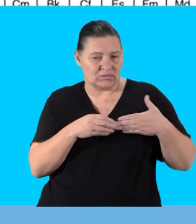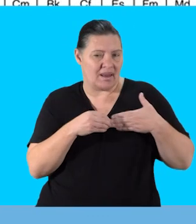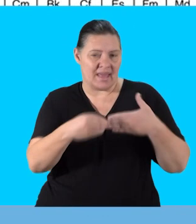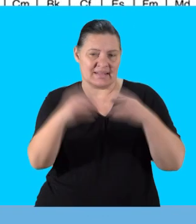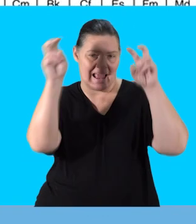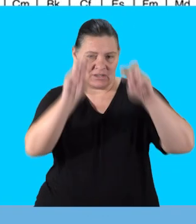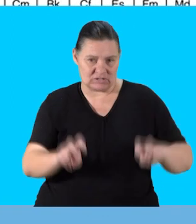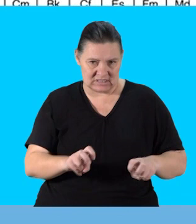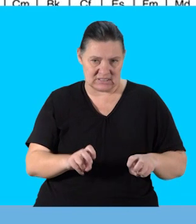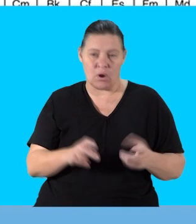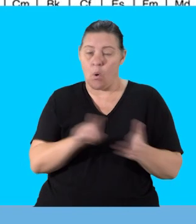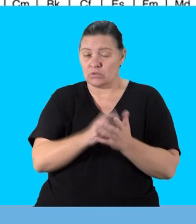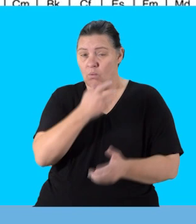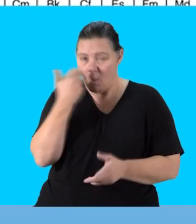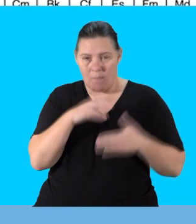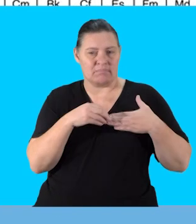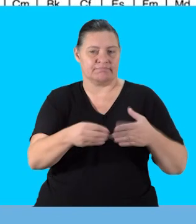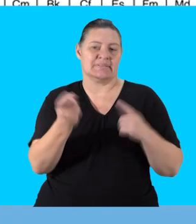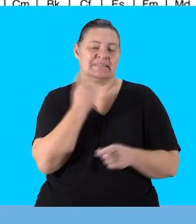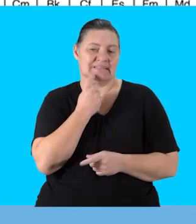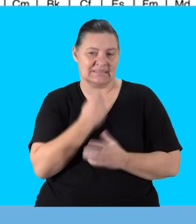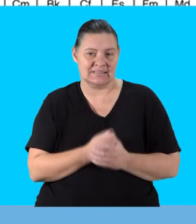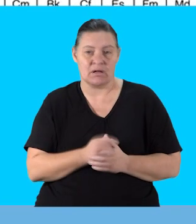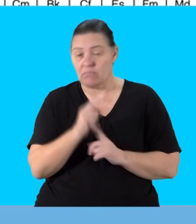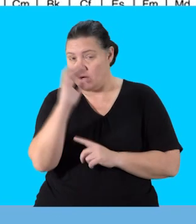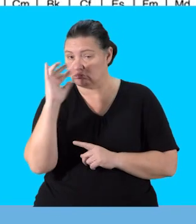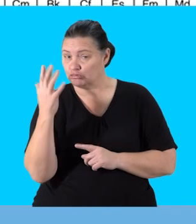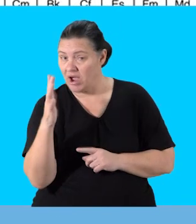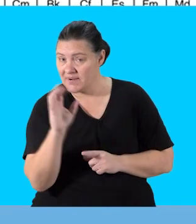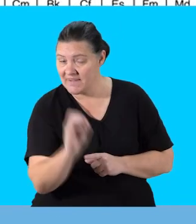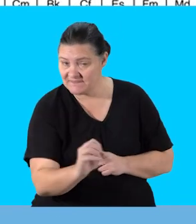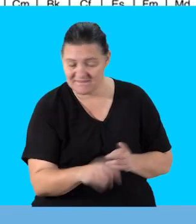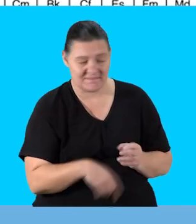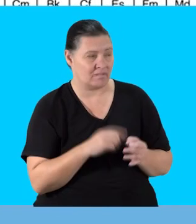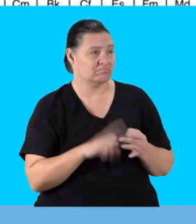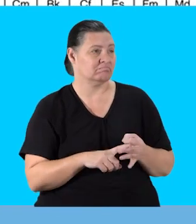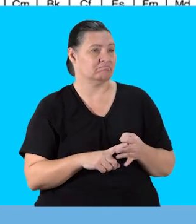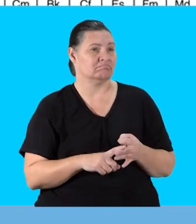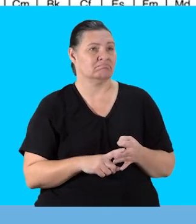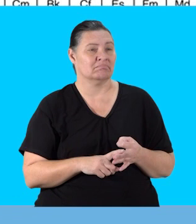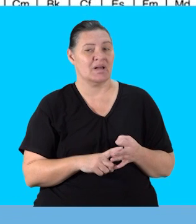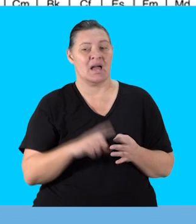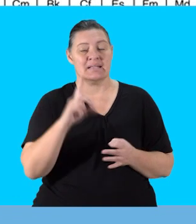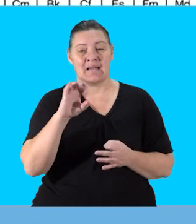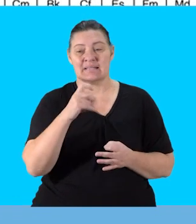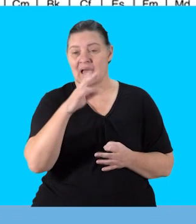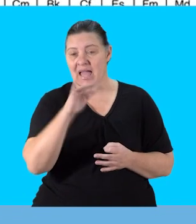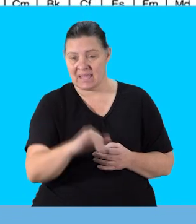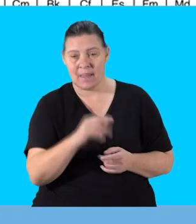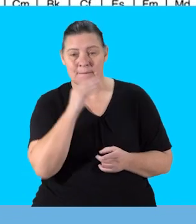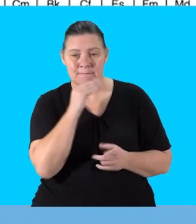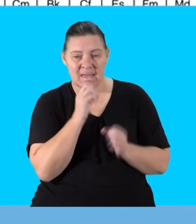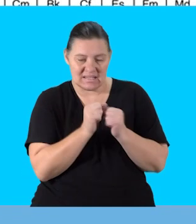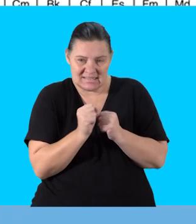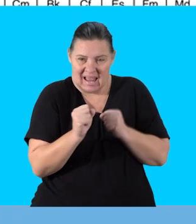of electricity and also heat. Metals are also shiny. Metals are ductile, which means that they can